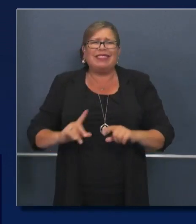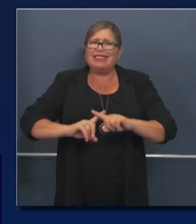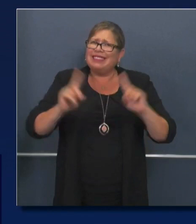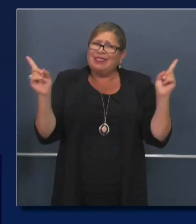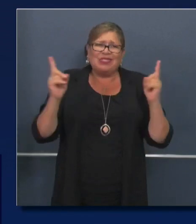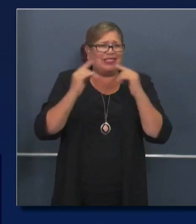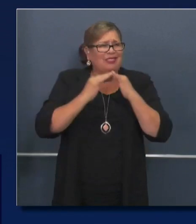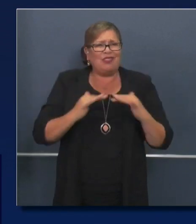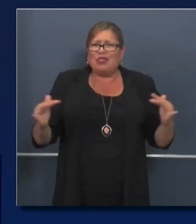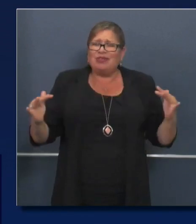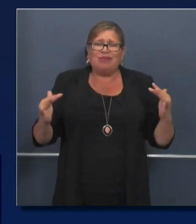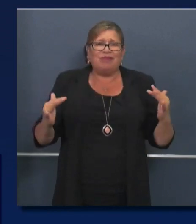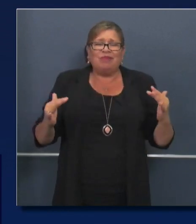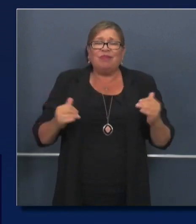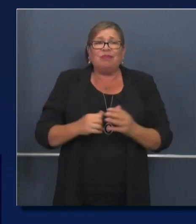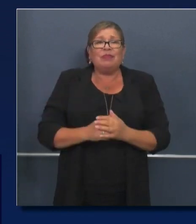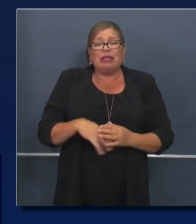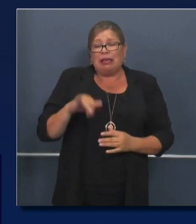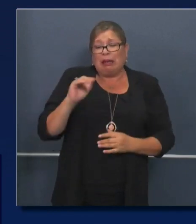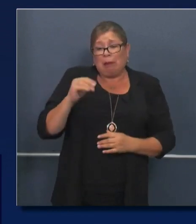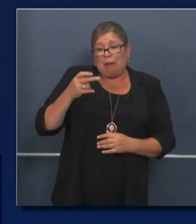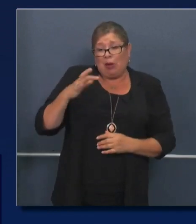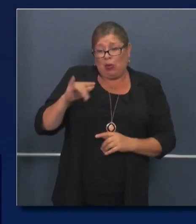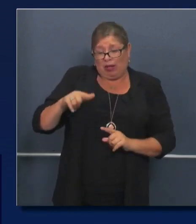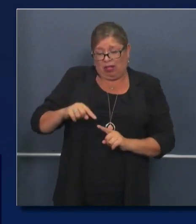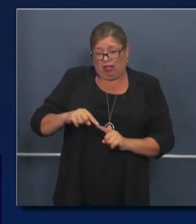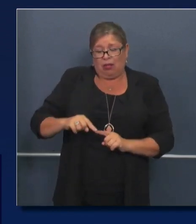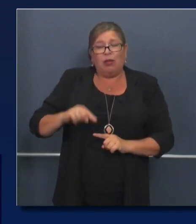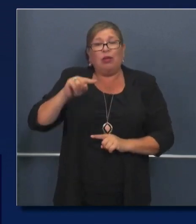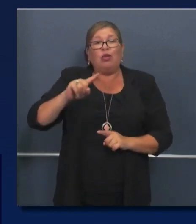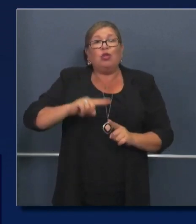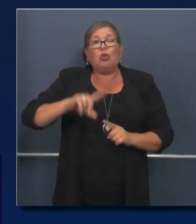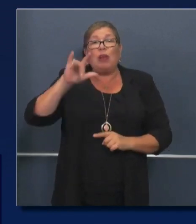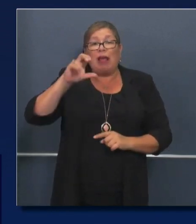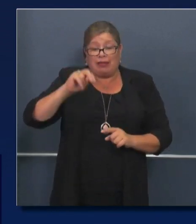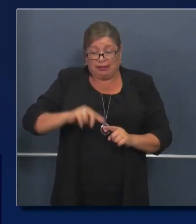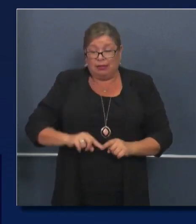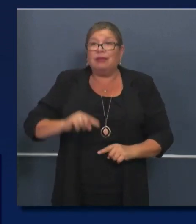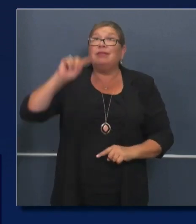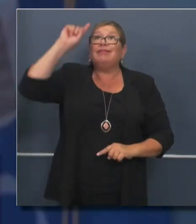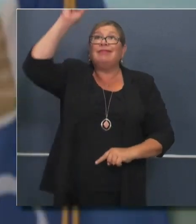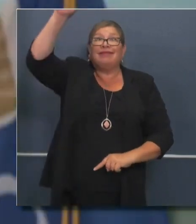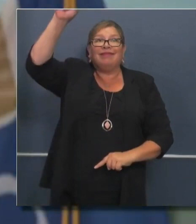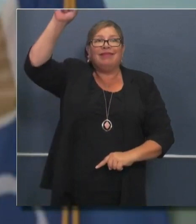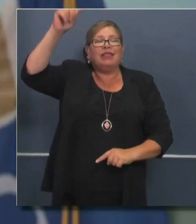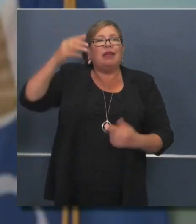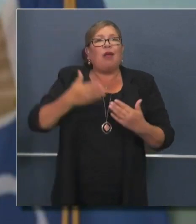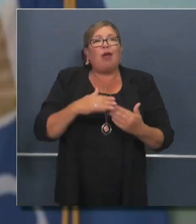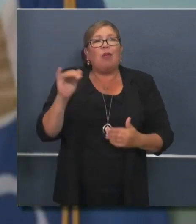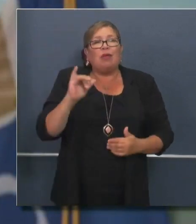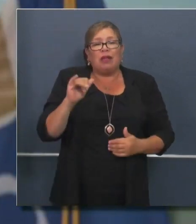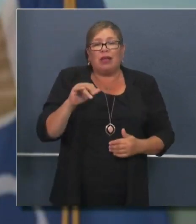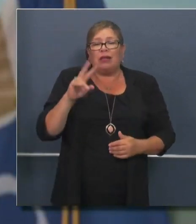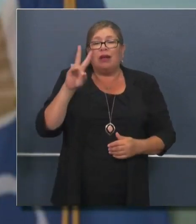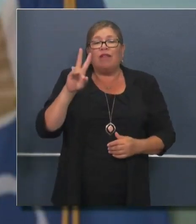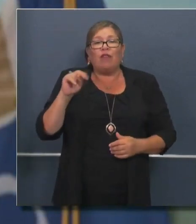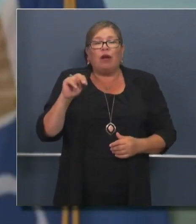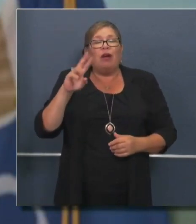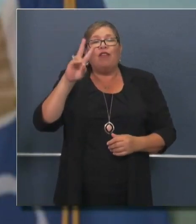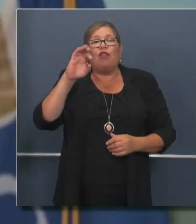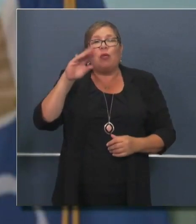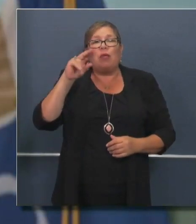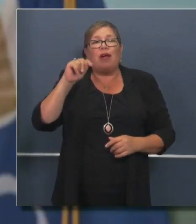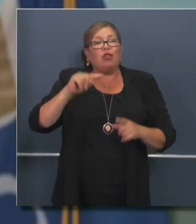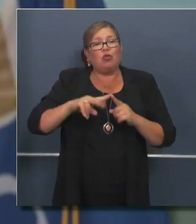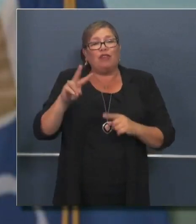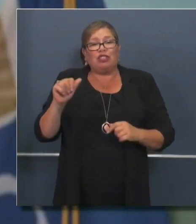The distance between Imperial to Lassen is about that from Vermont to Virginia. And